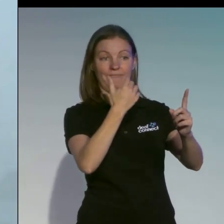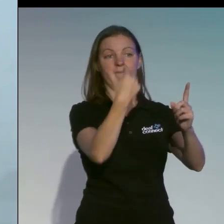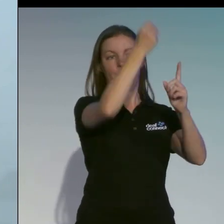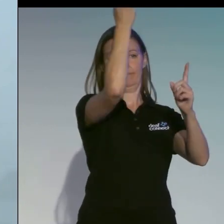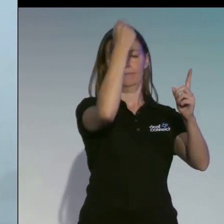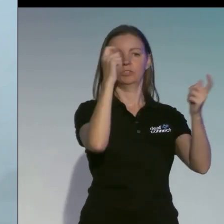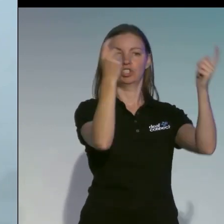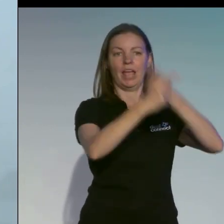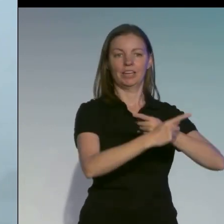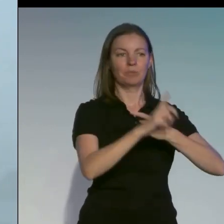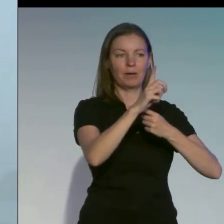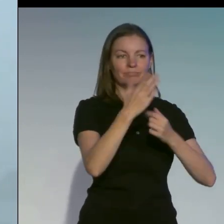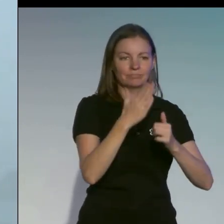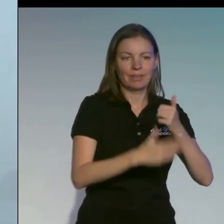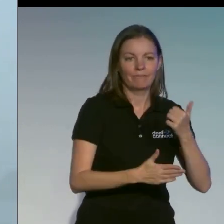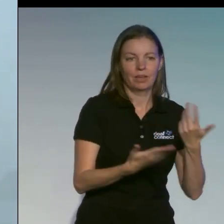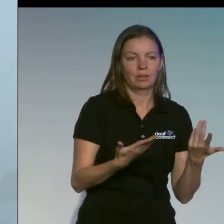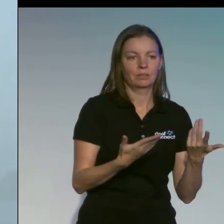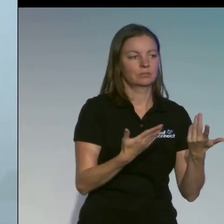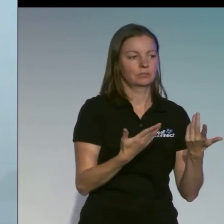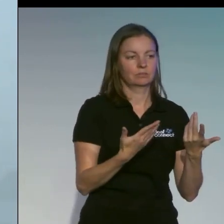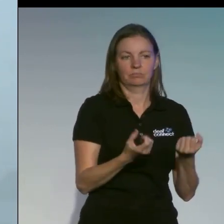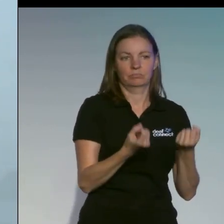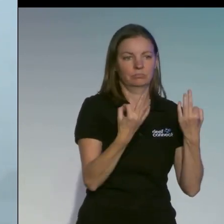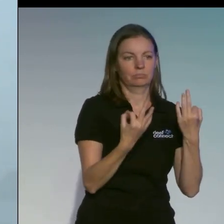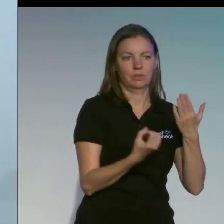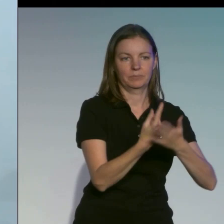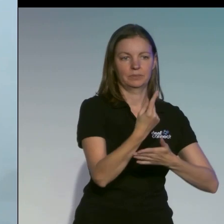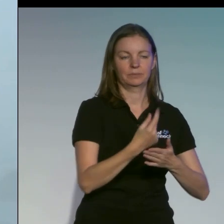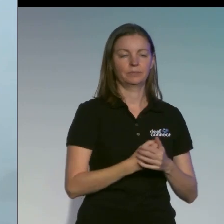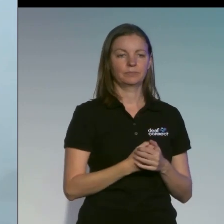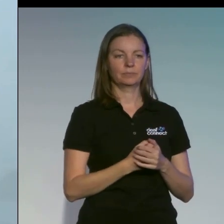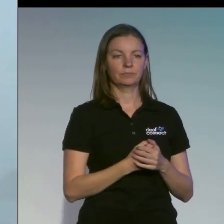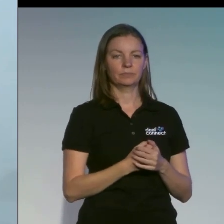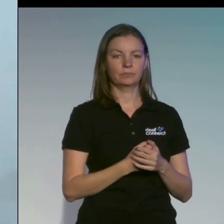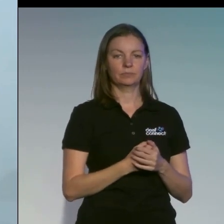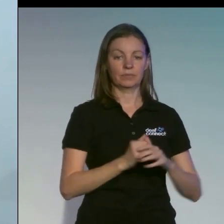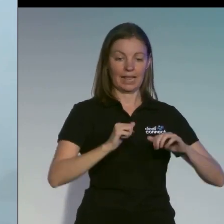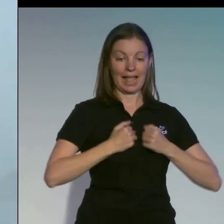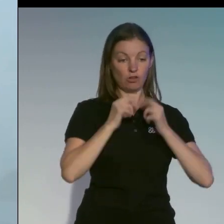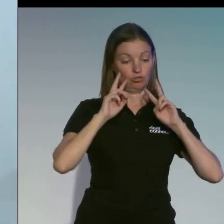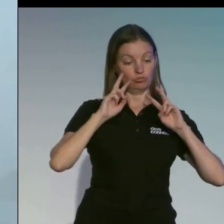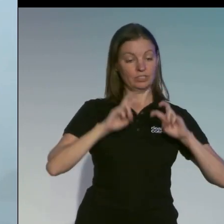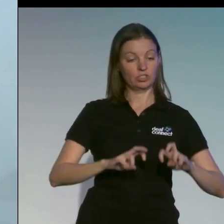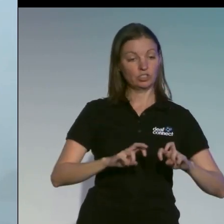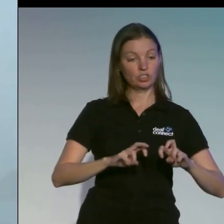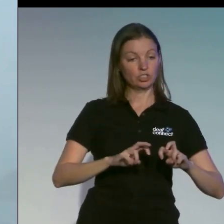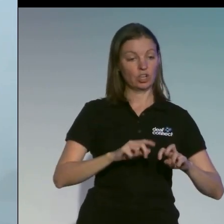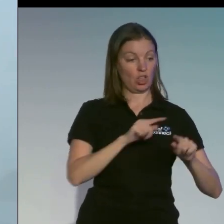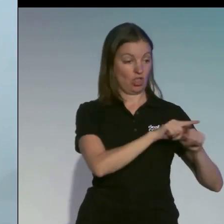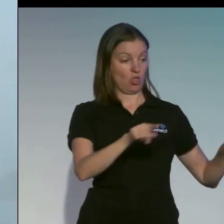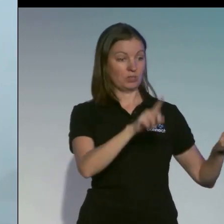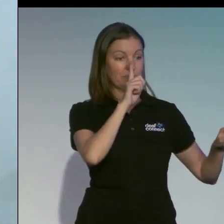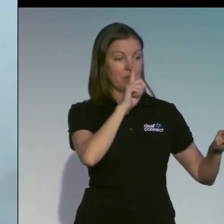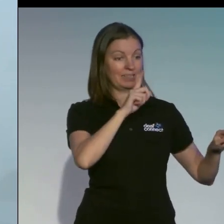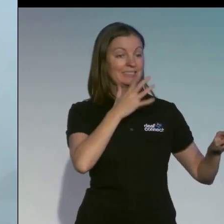usually it never did occur. And what we found within our research is that the victims would have to